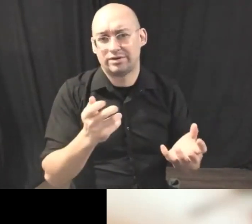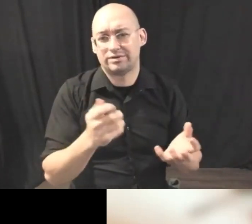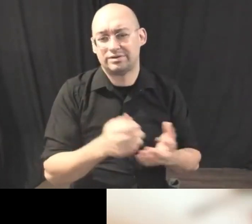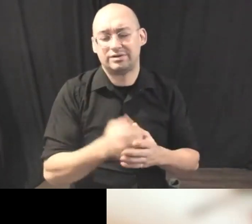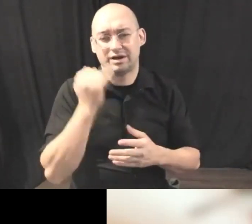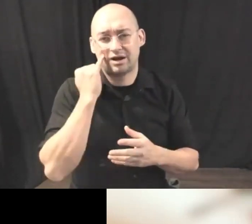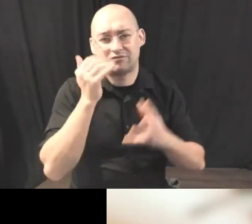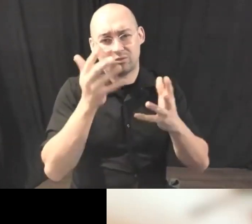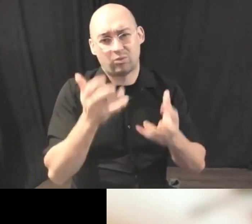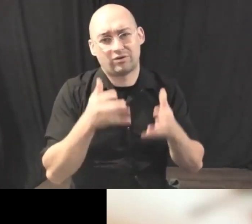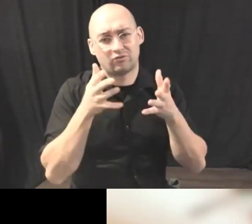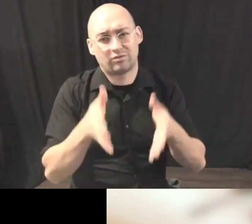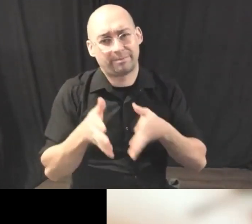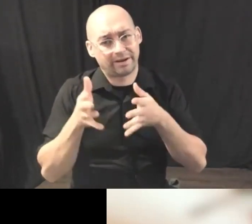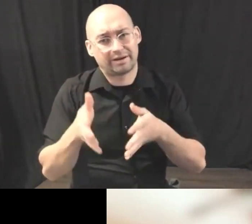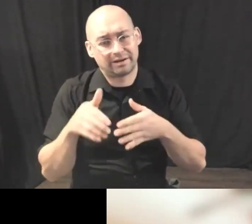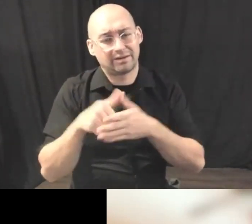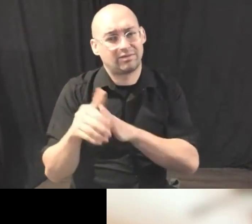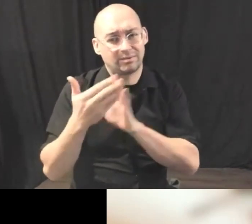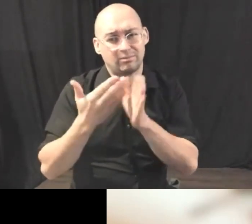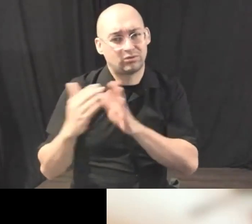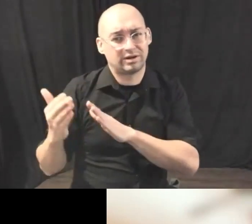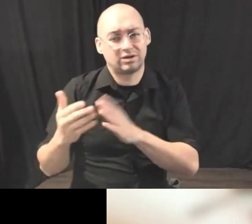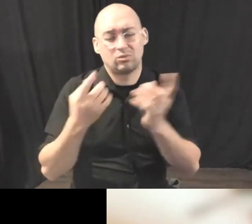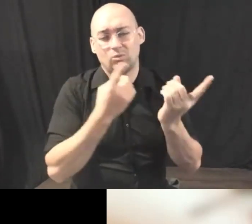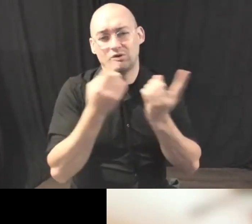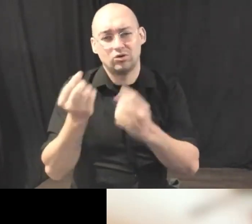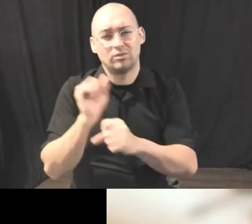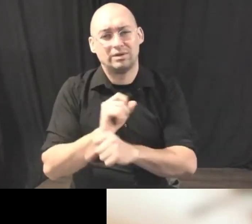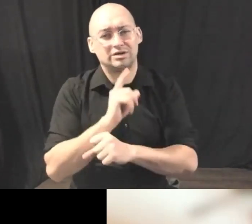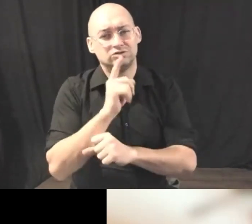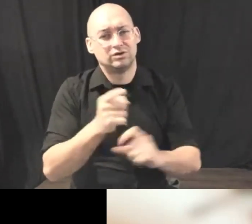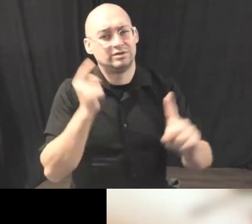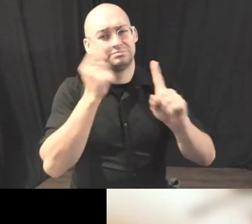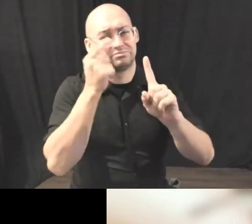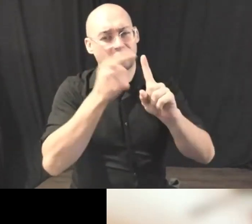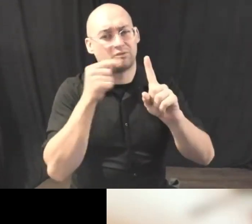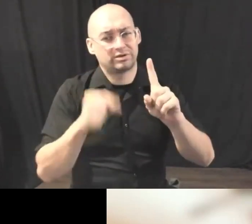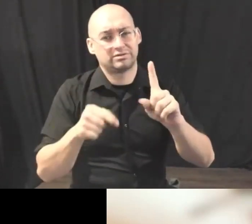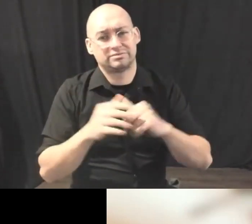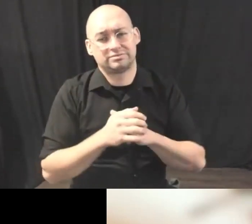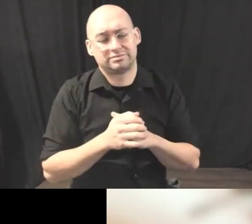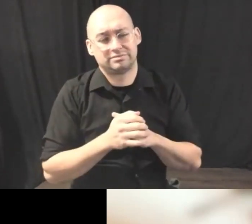what are we doing to ensure that that is a priority in the recovery process?